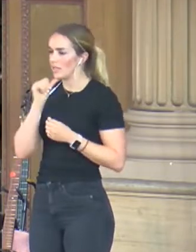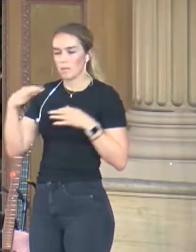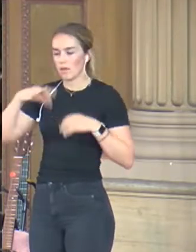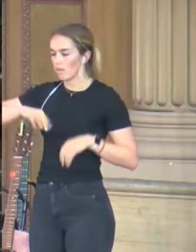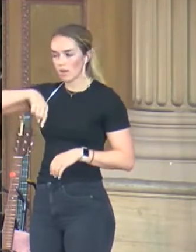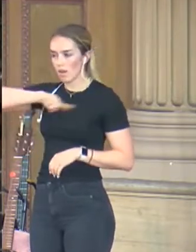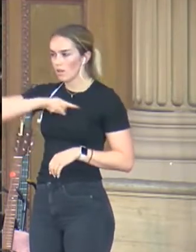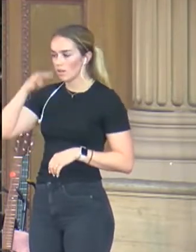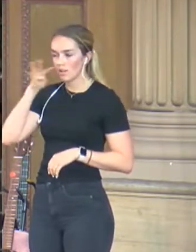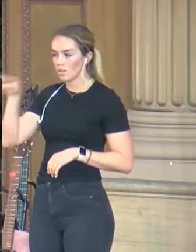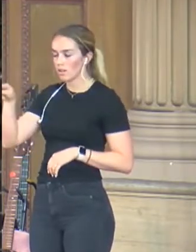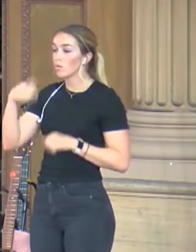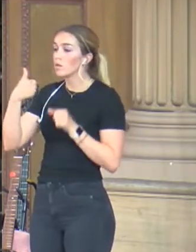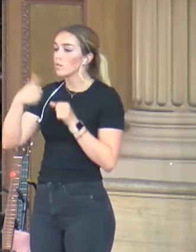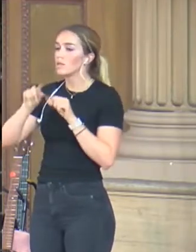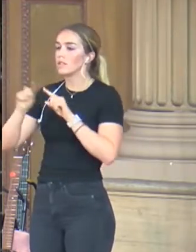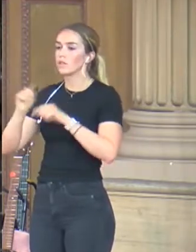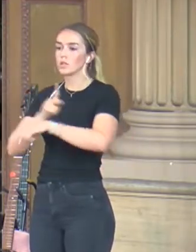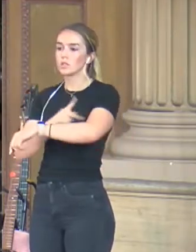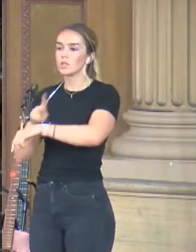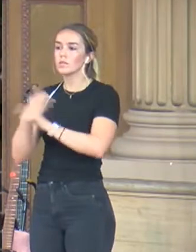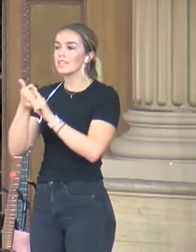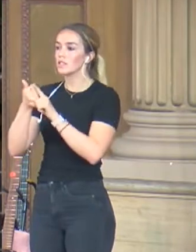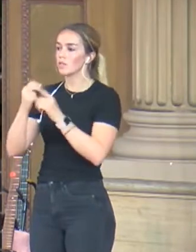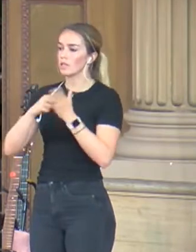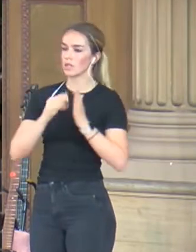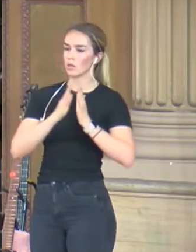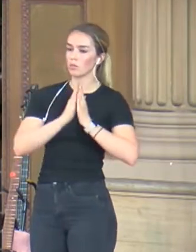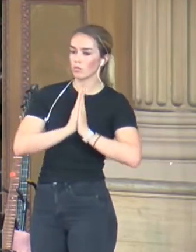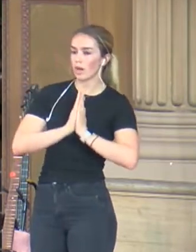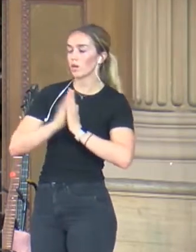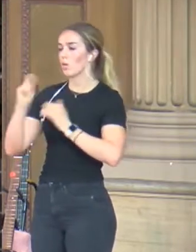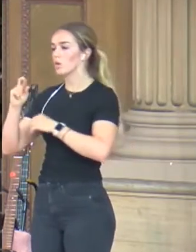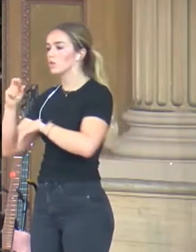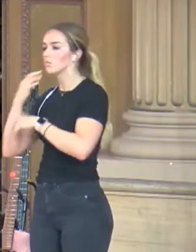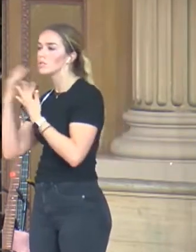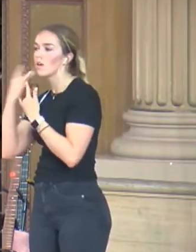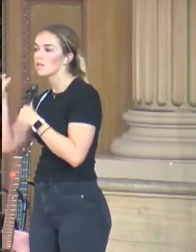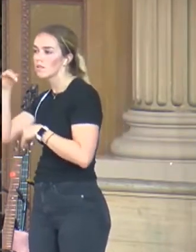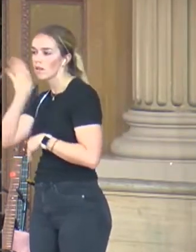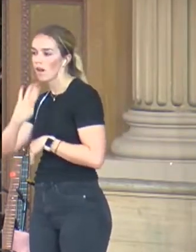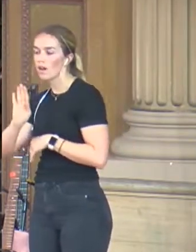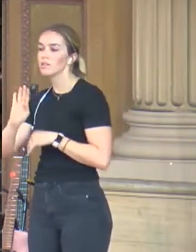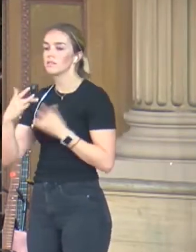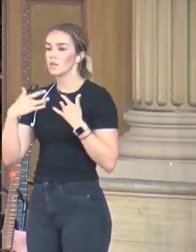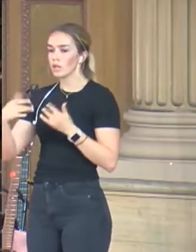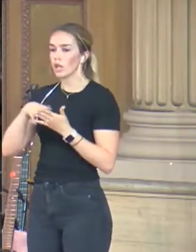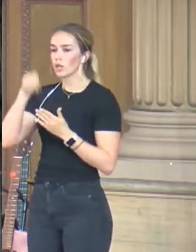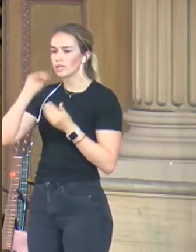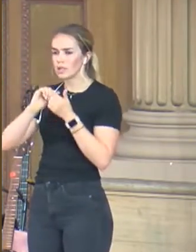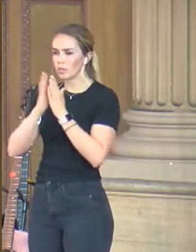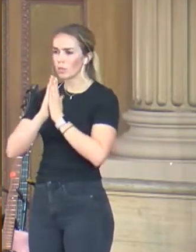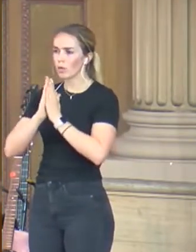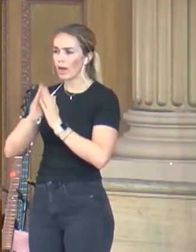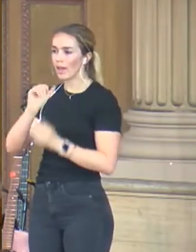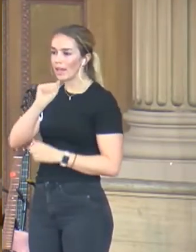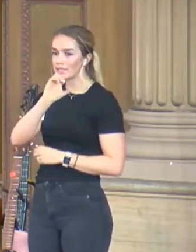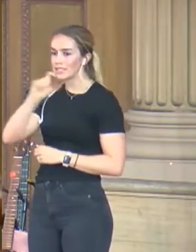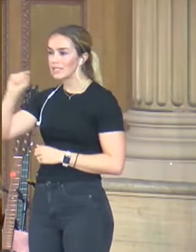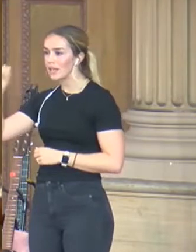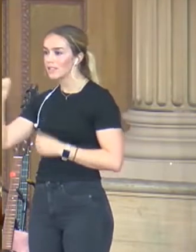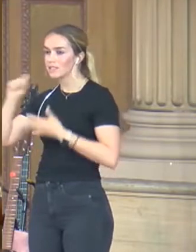Now, remember that the psalms are songs or prayers. And many of us have learned to pray according to the acronym ACTS, A-C-T